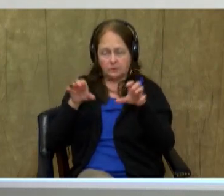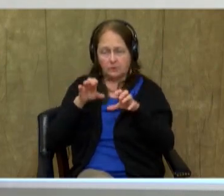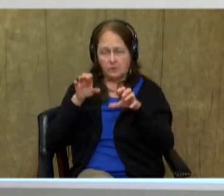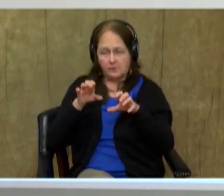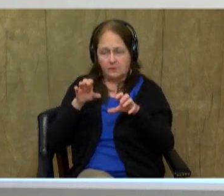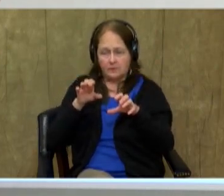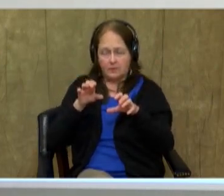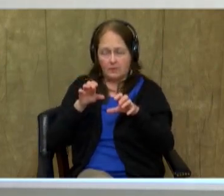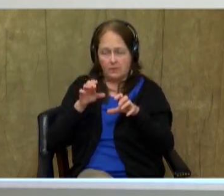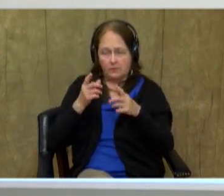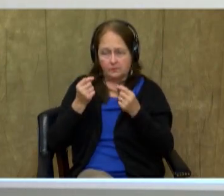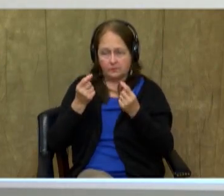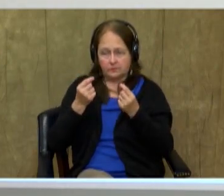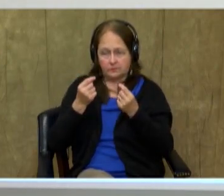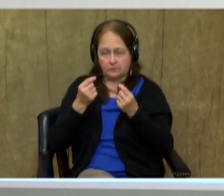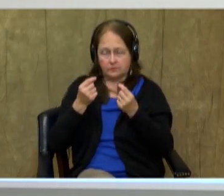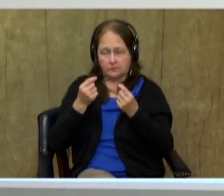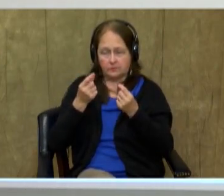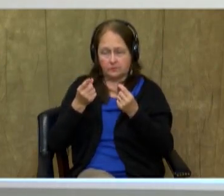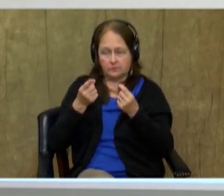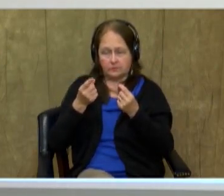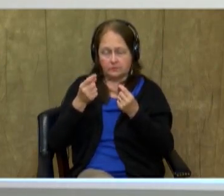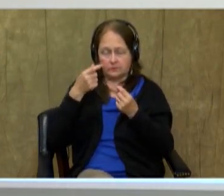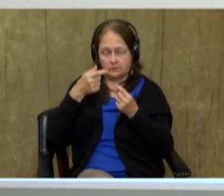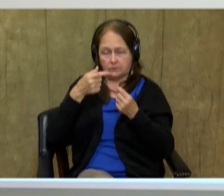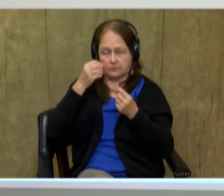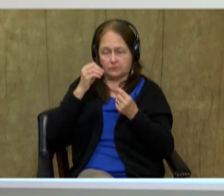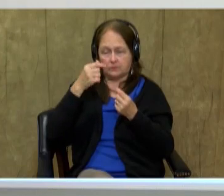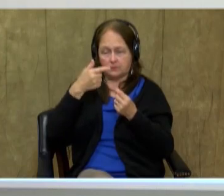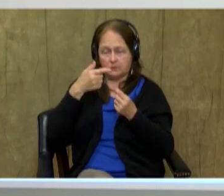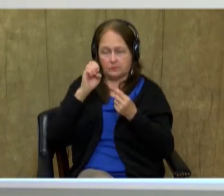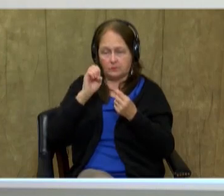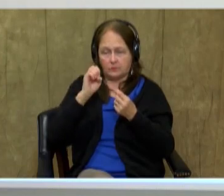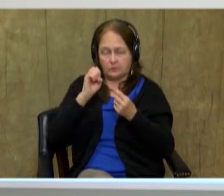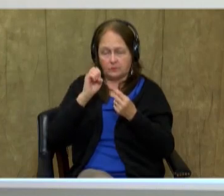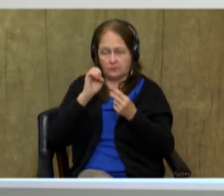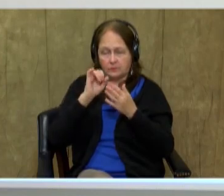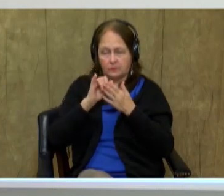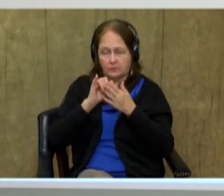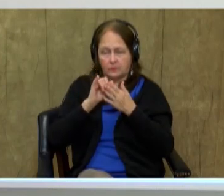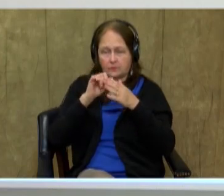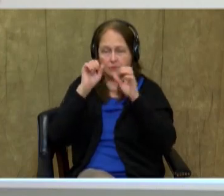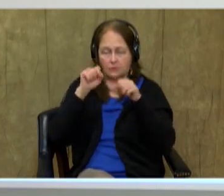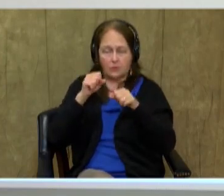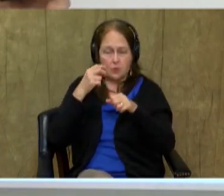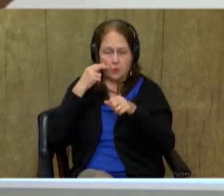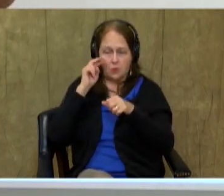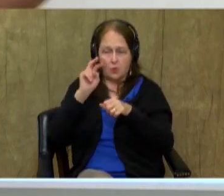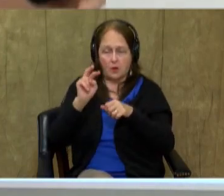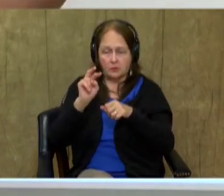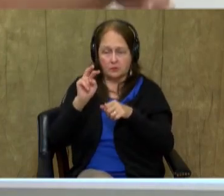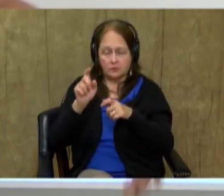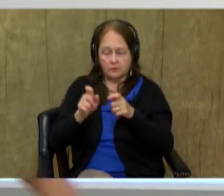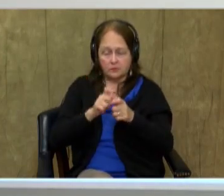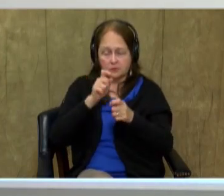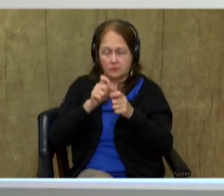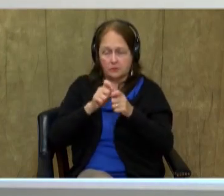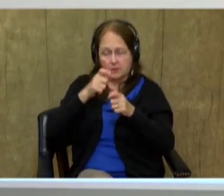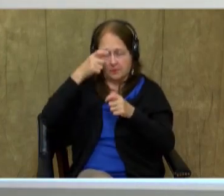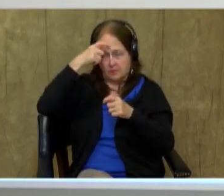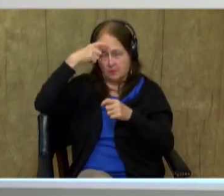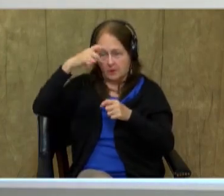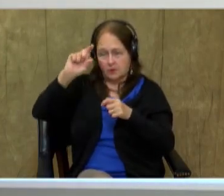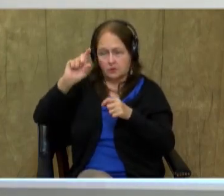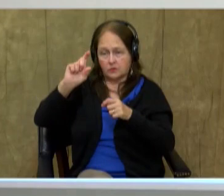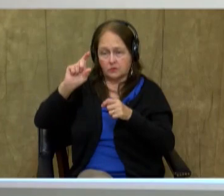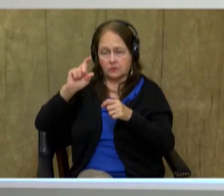it's, and you can, if you Google that hammer and feather science experiment, you can watch it, the actual footage from the moon where